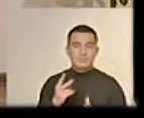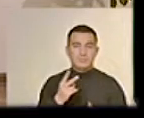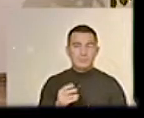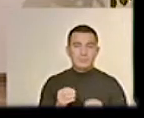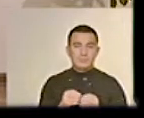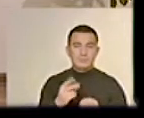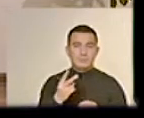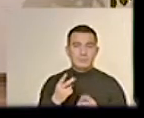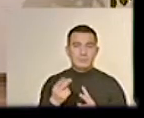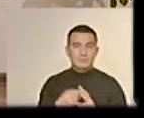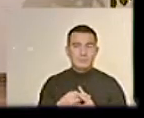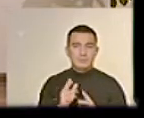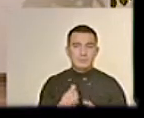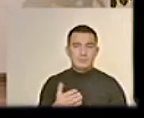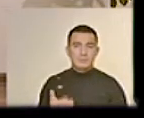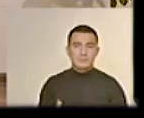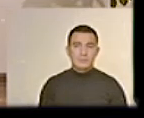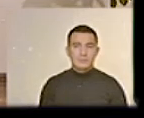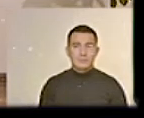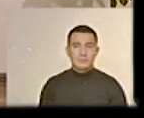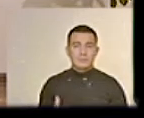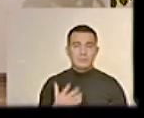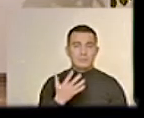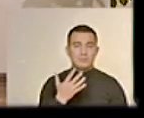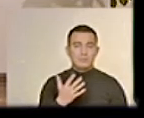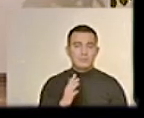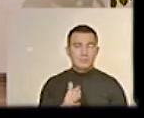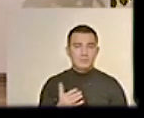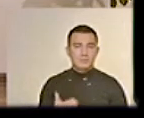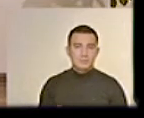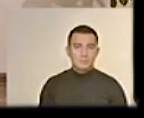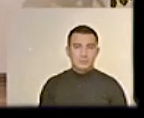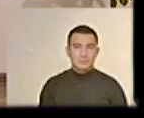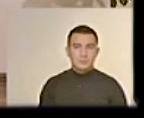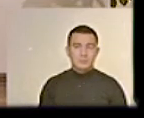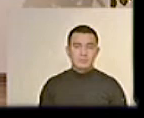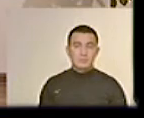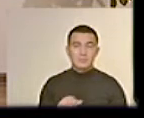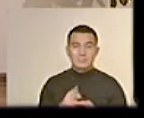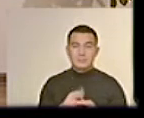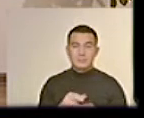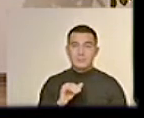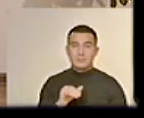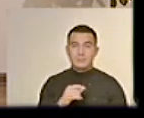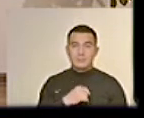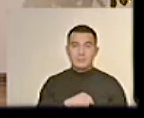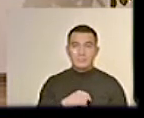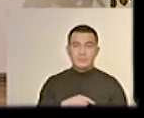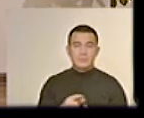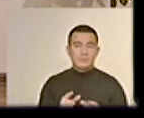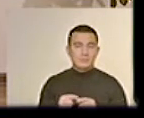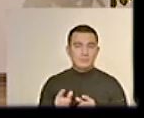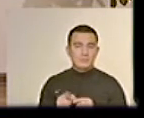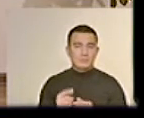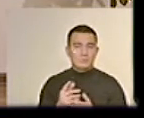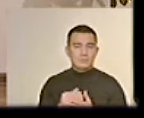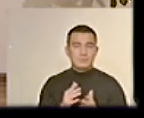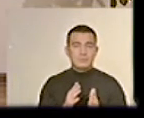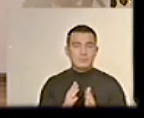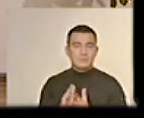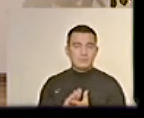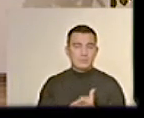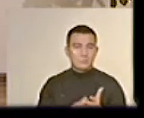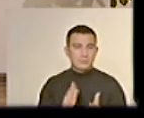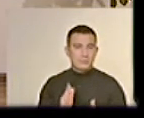ga bo'lganimizda 5 hosil bo'ladi. Aynan shu usulda biz reaksiyani dastlab davom